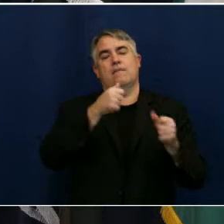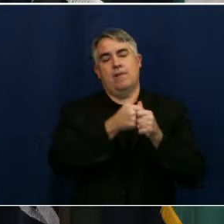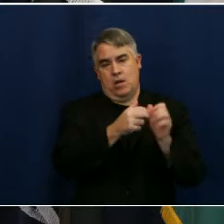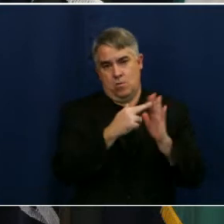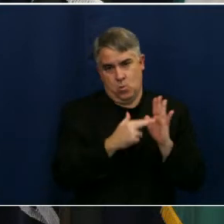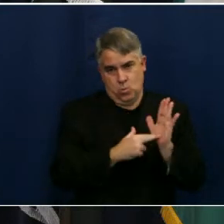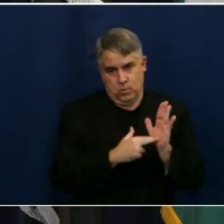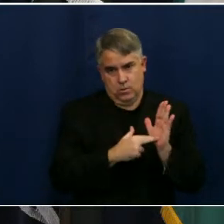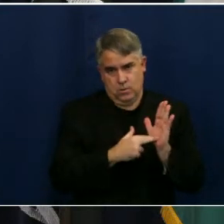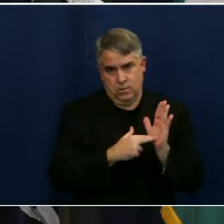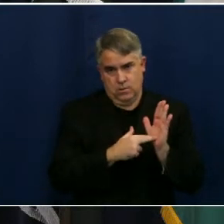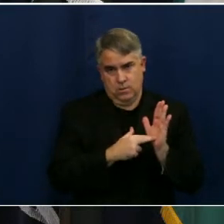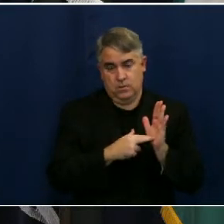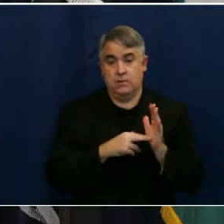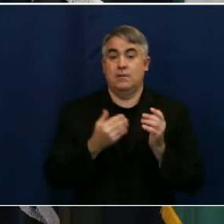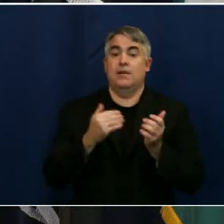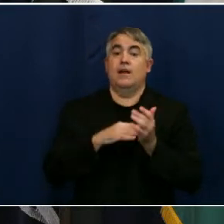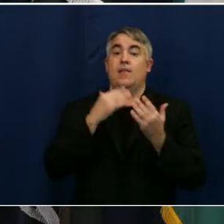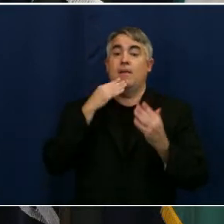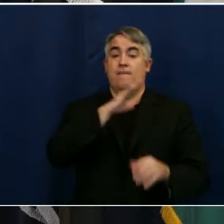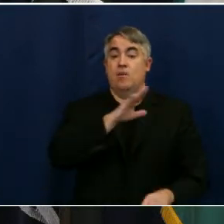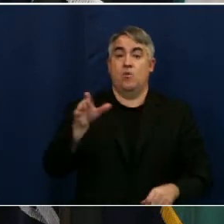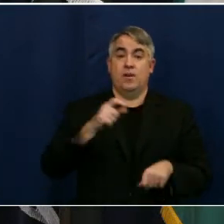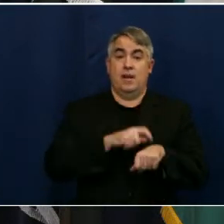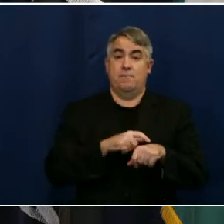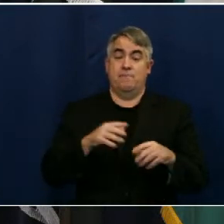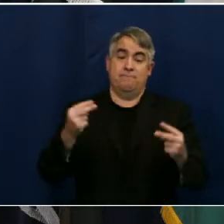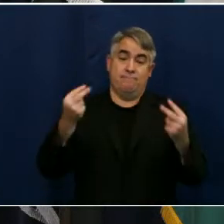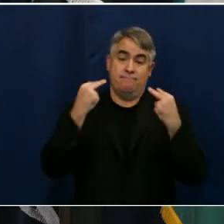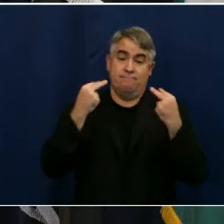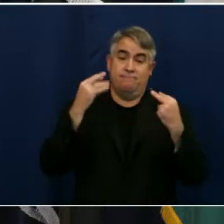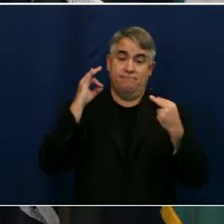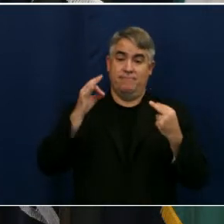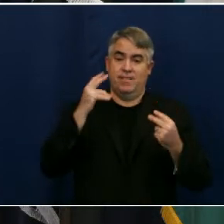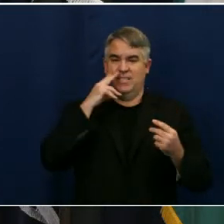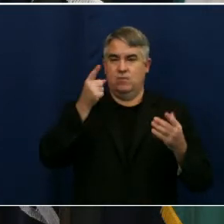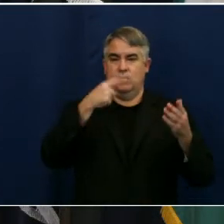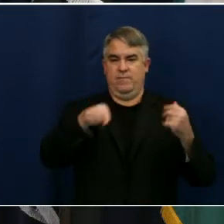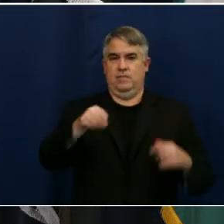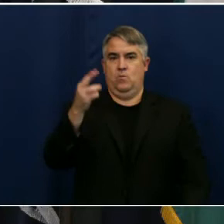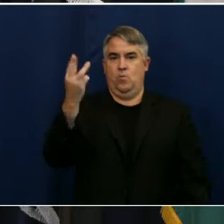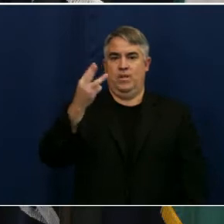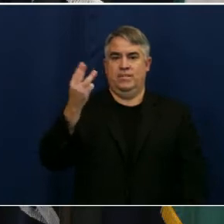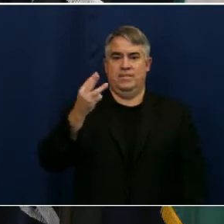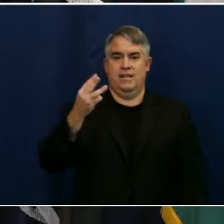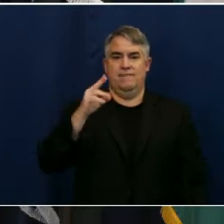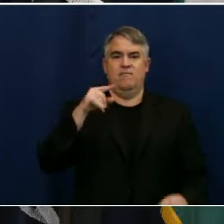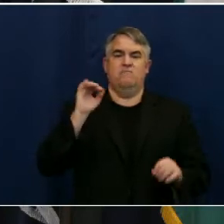And again, thank you all for your time. We'll be back with you Wednesday afternoon for our normal COVID updates.